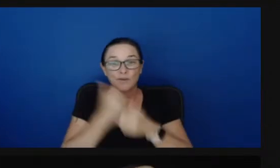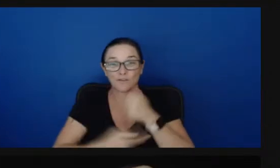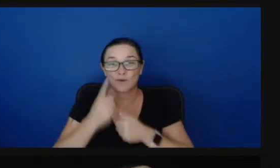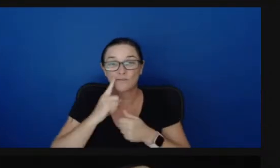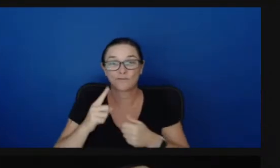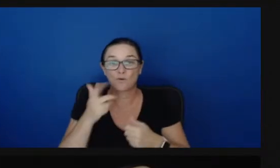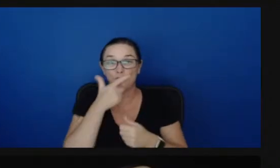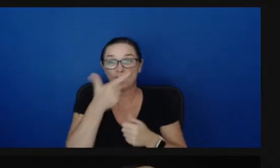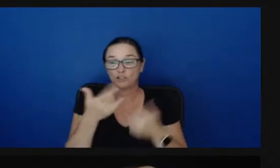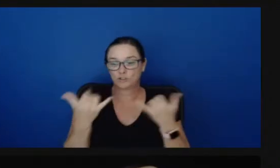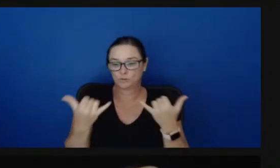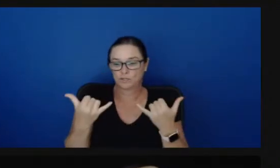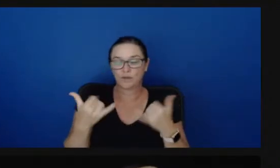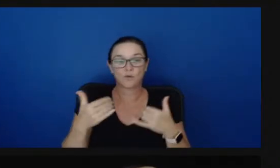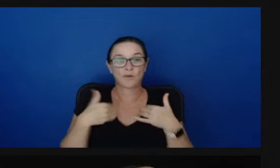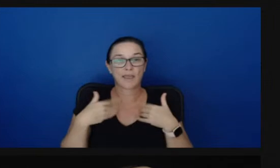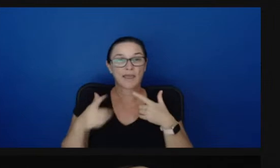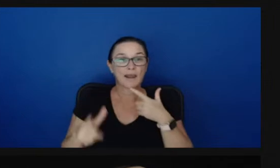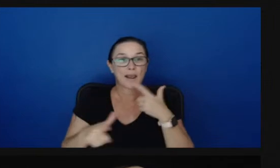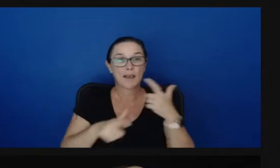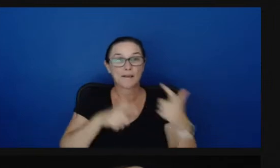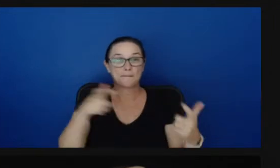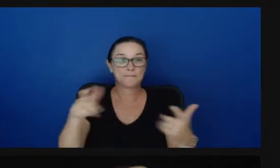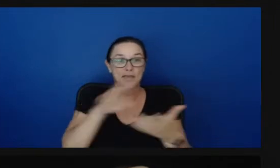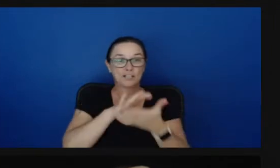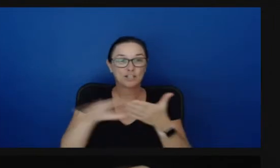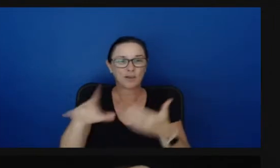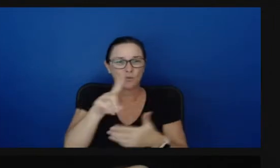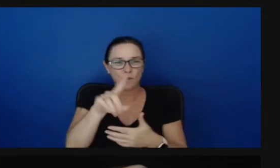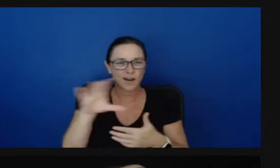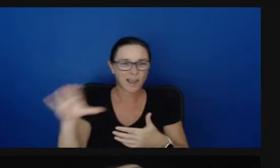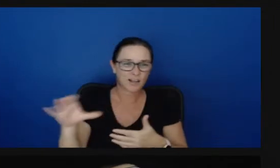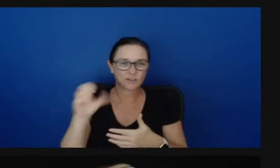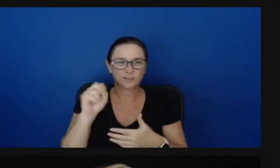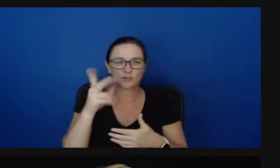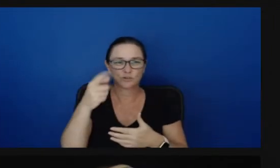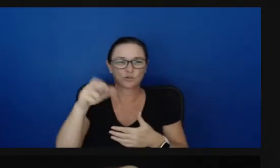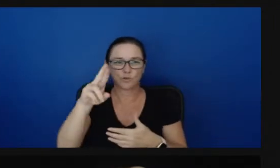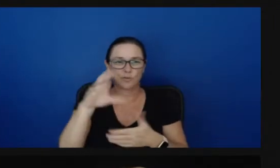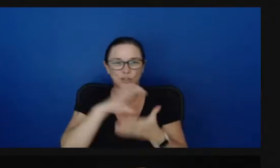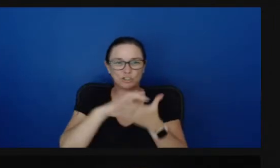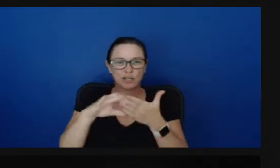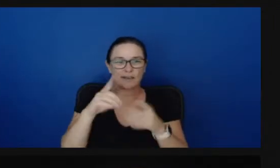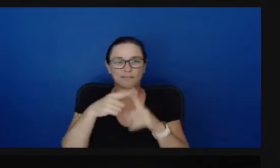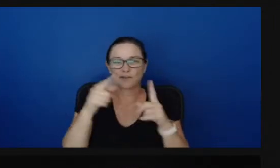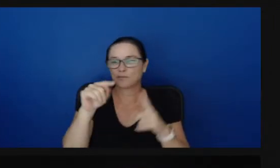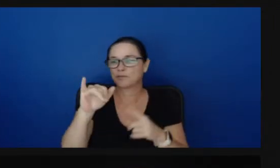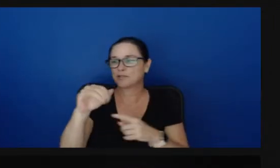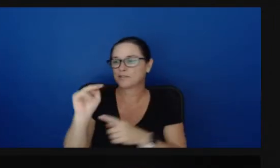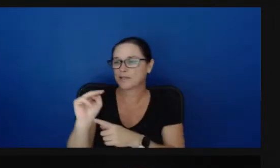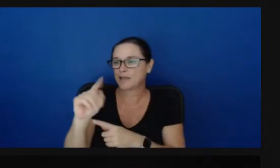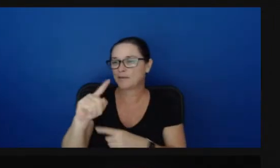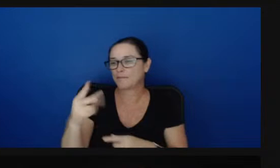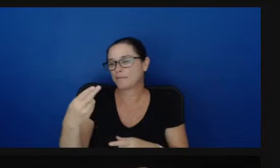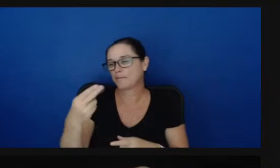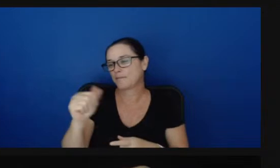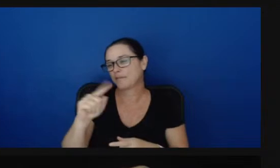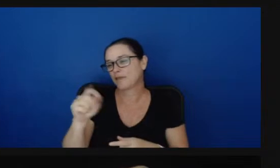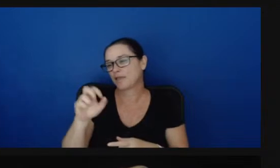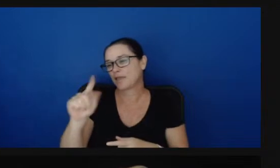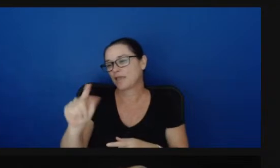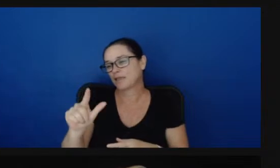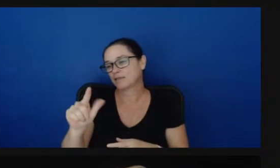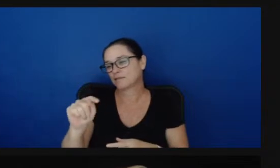today. We did have a big super chat come through, a $100 super chat from Tim Hazeltine. And I don't believe there